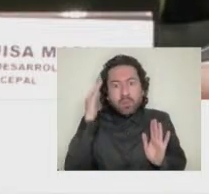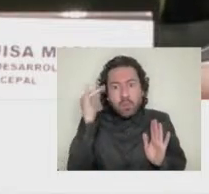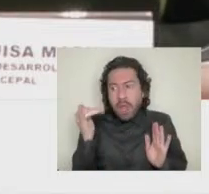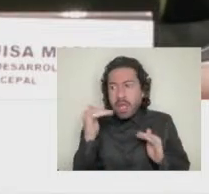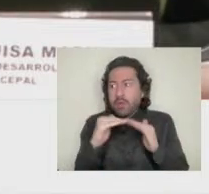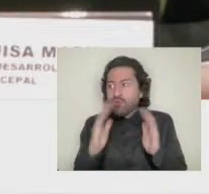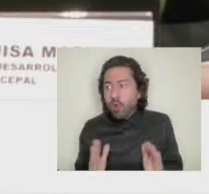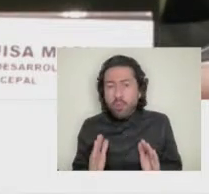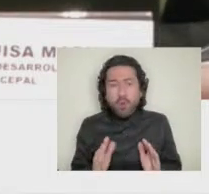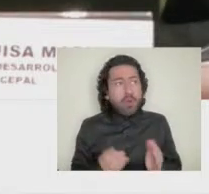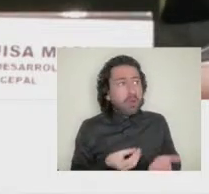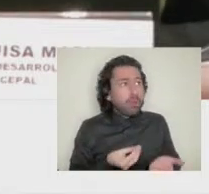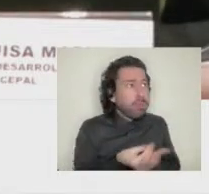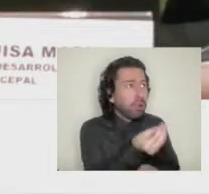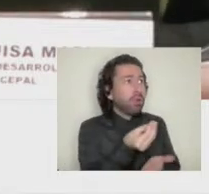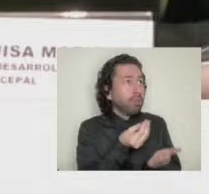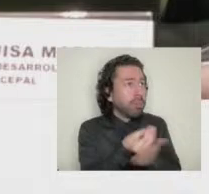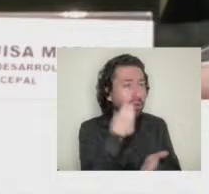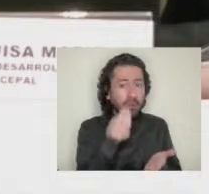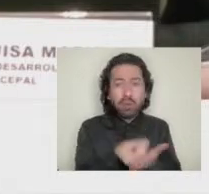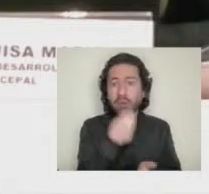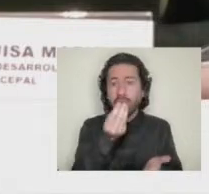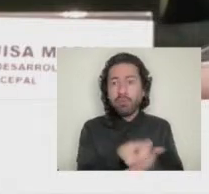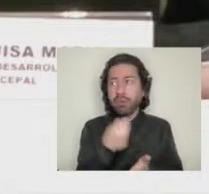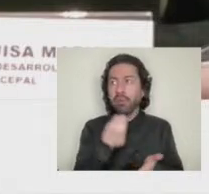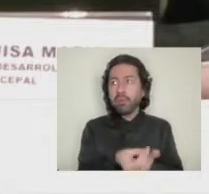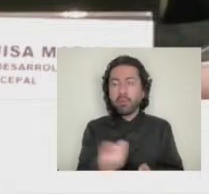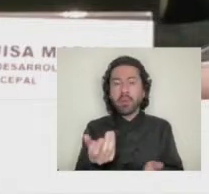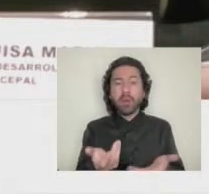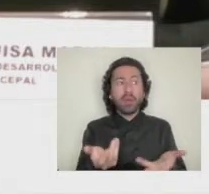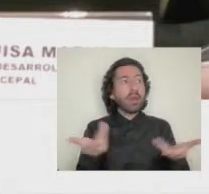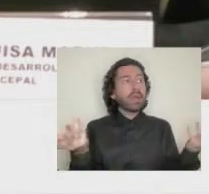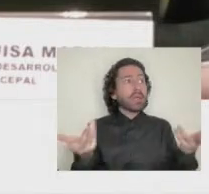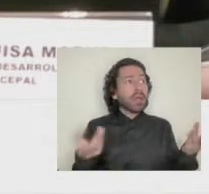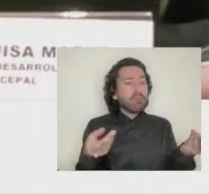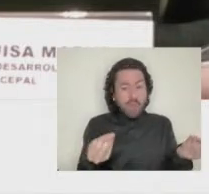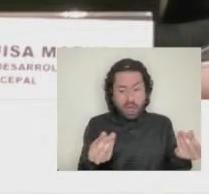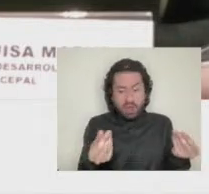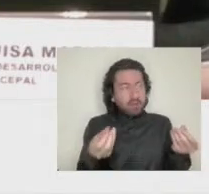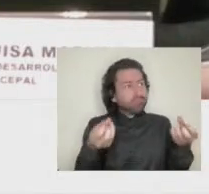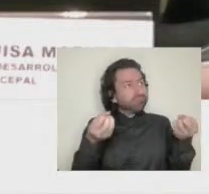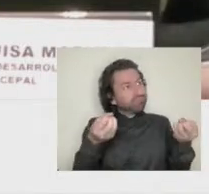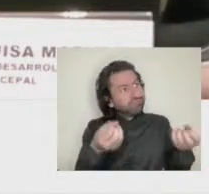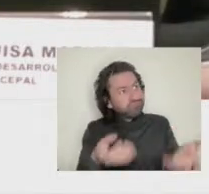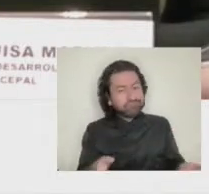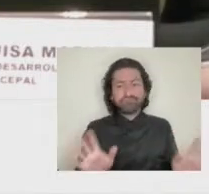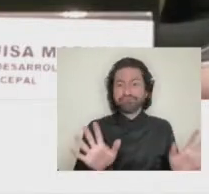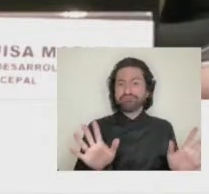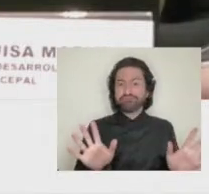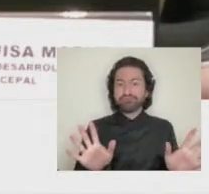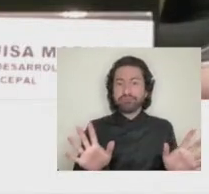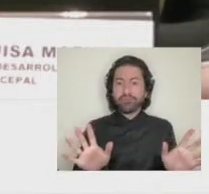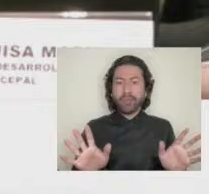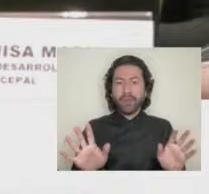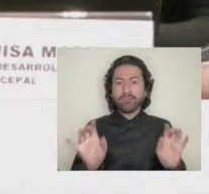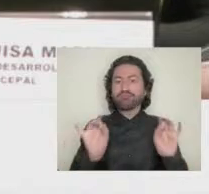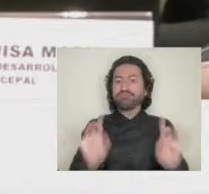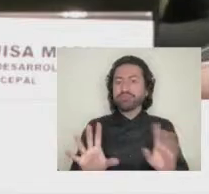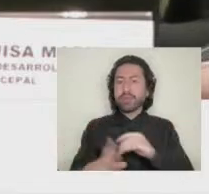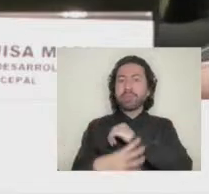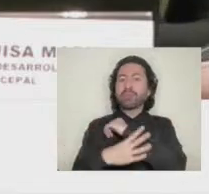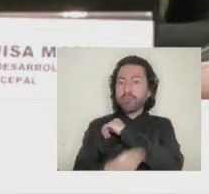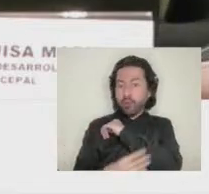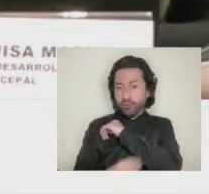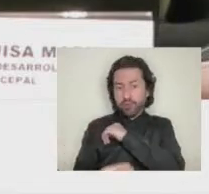In other words, the expenses that sometimes the households need to allocate, the money they need to allocate to health may actually put